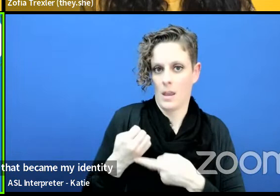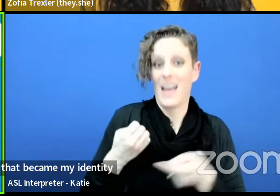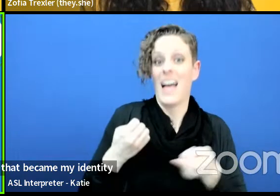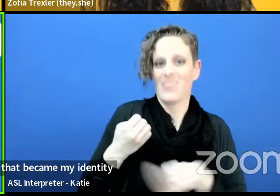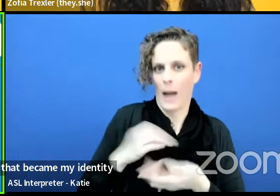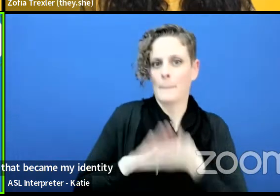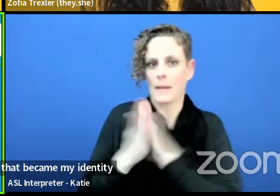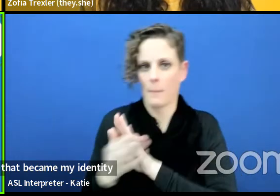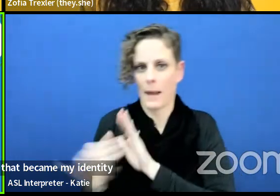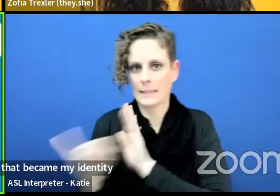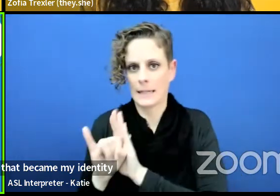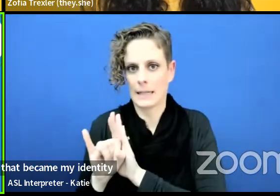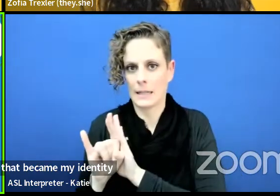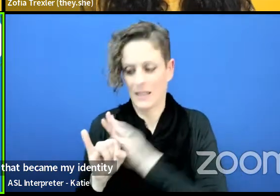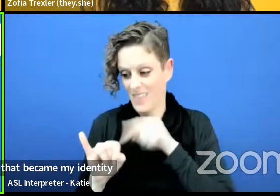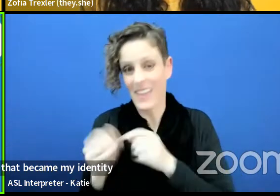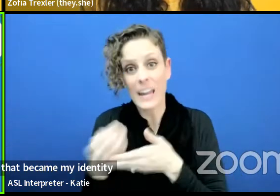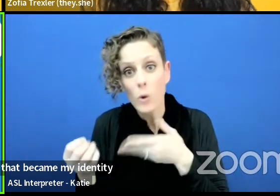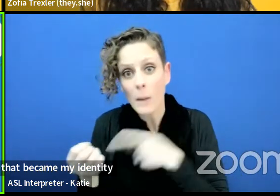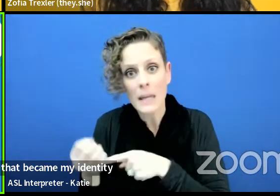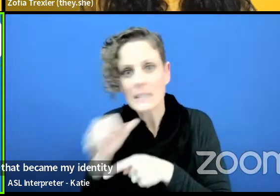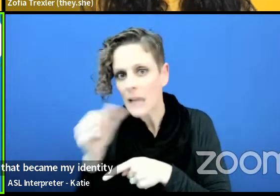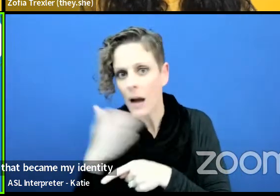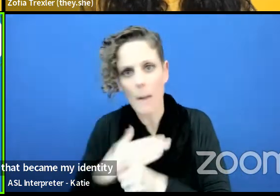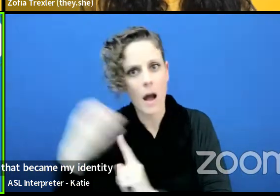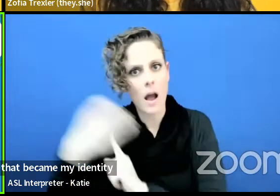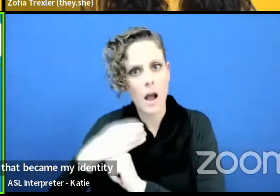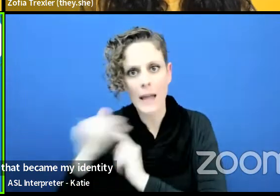That's not our identity. That doesn't make us who we are.